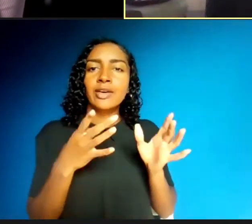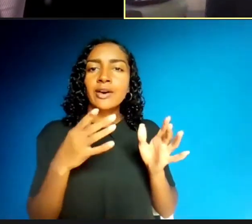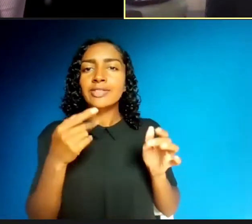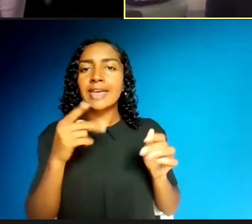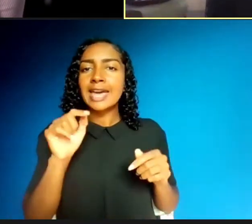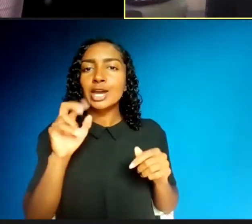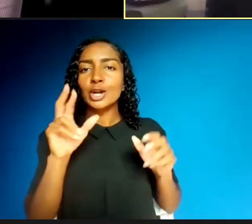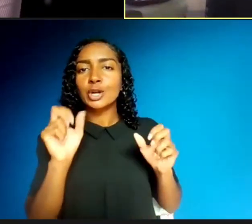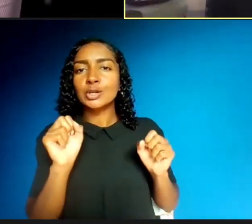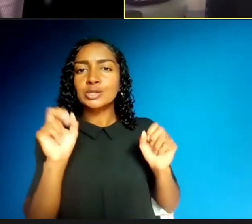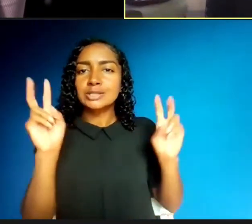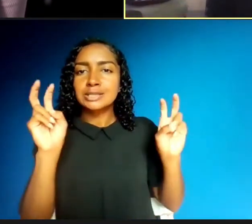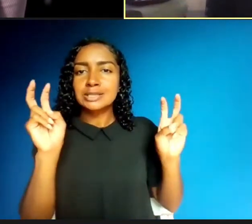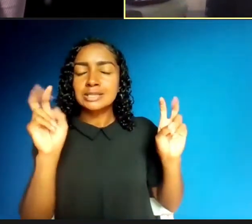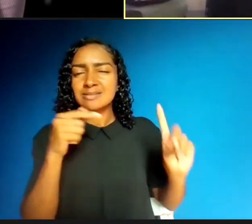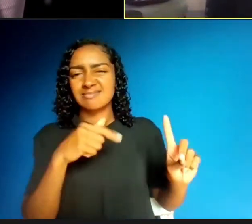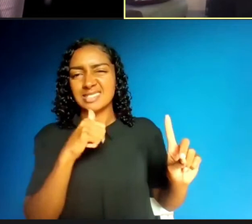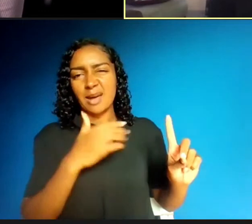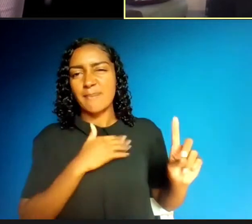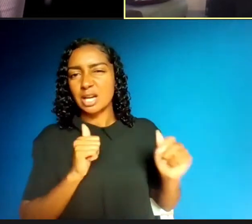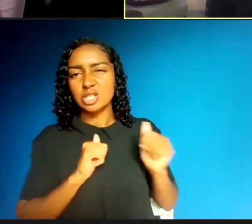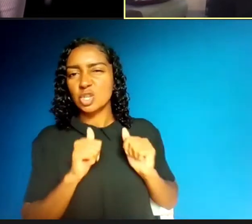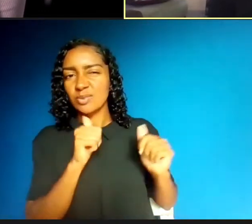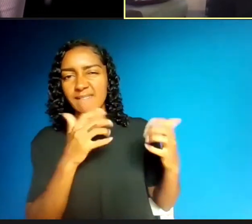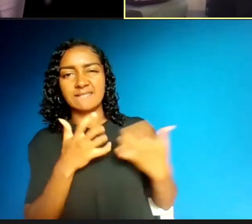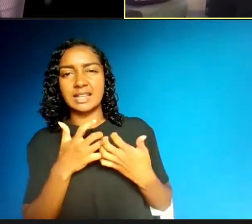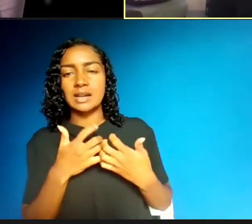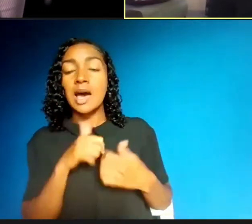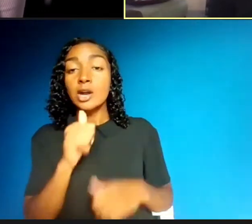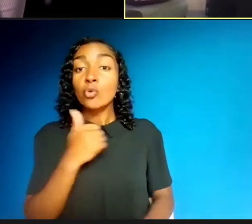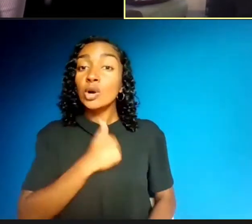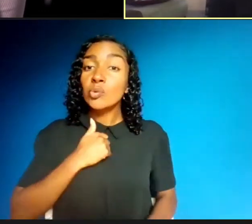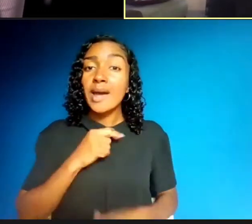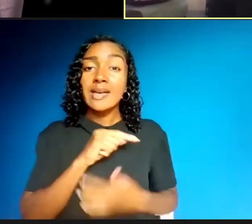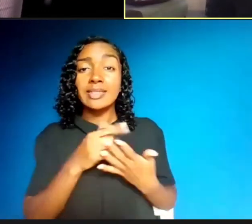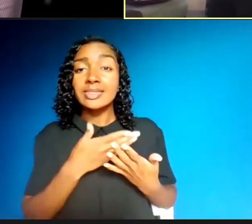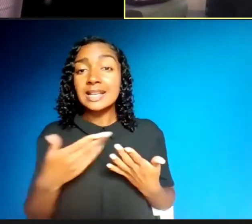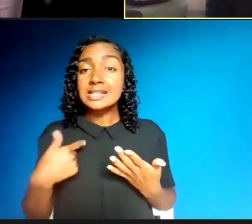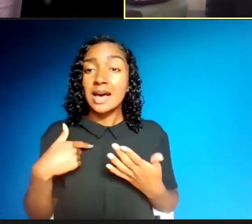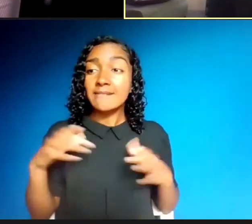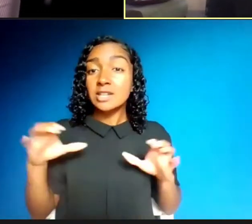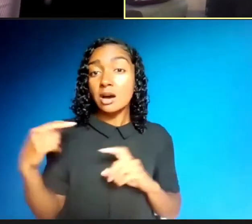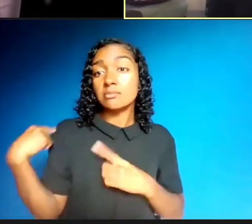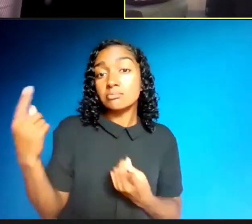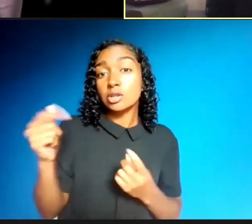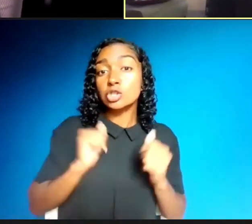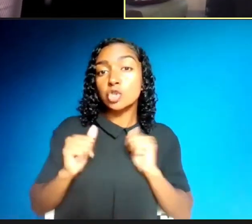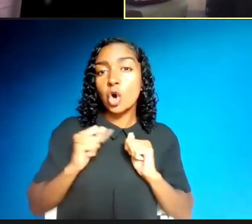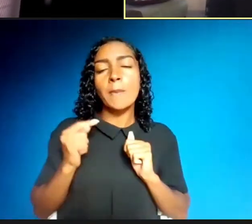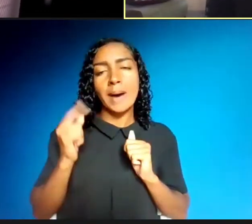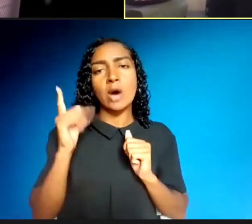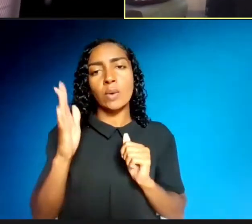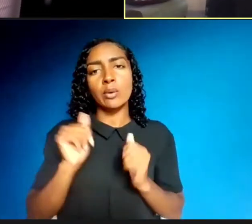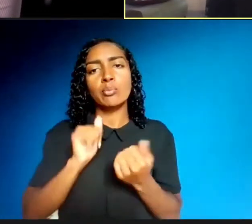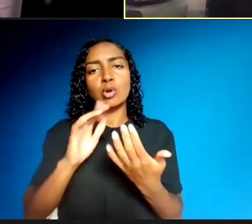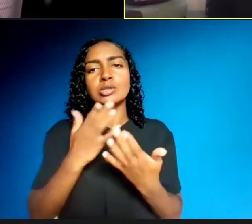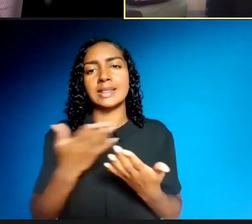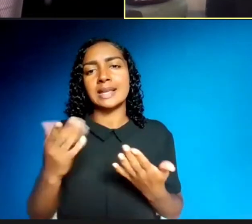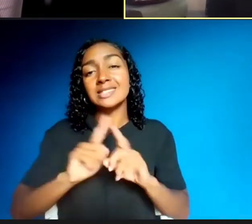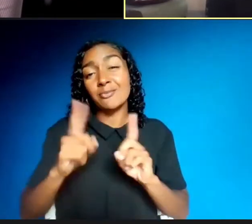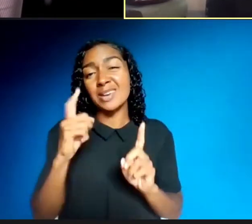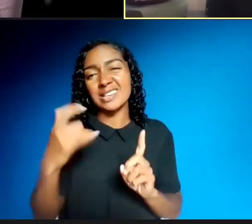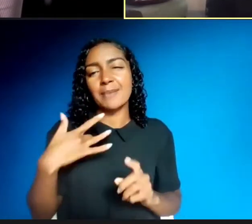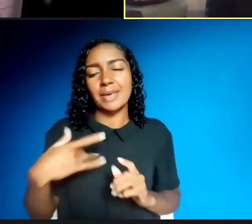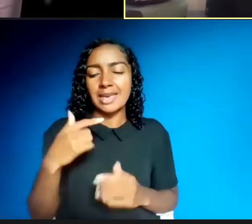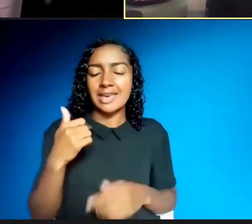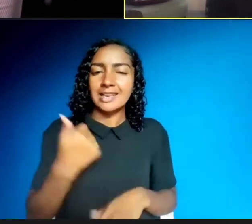think that I don't regret the things I've done on the show, but yes, I would do lots of things differently just because I'm a person who is hard on myself and